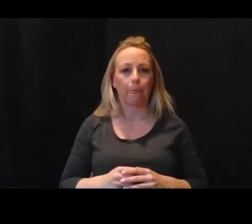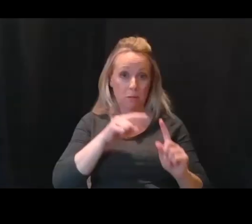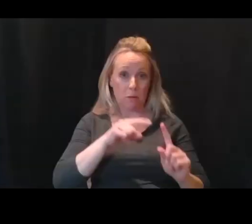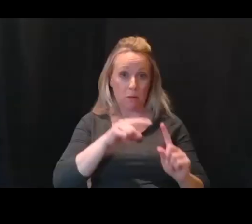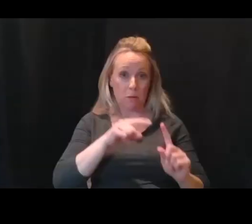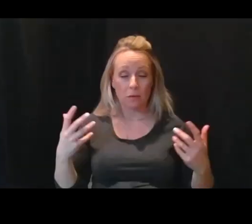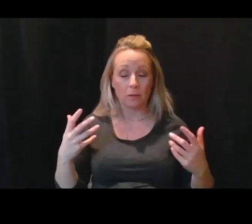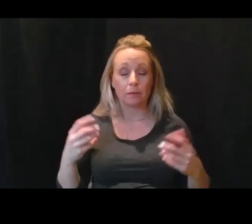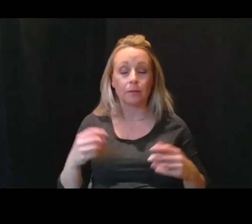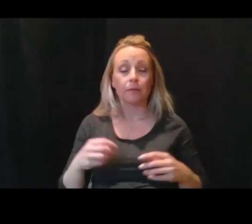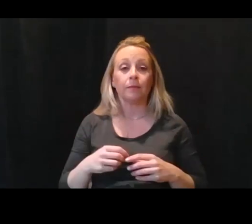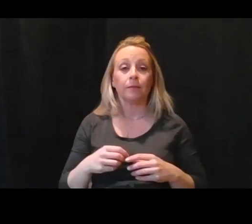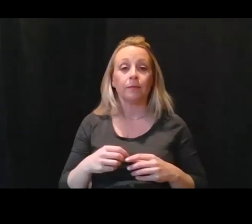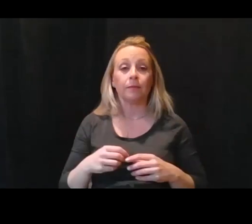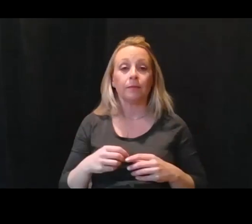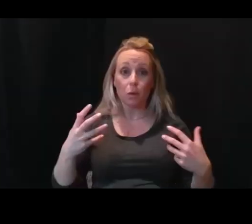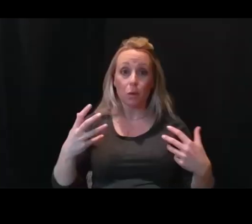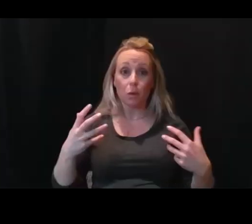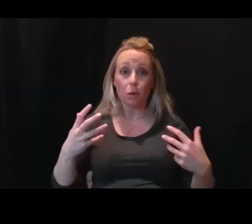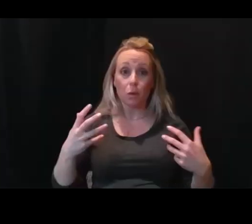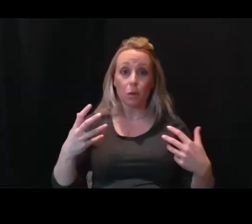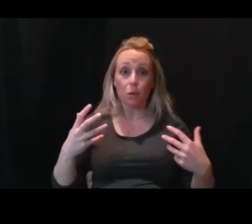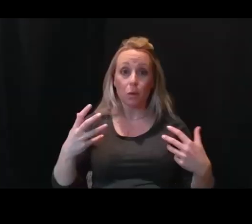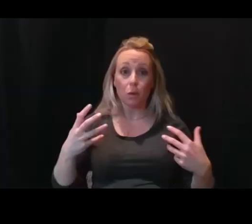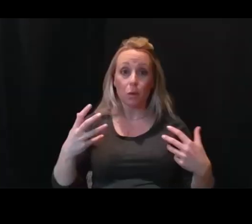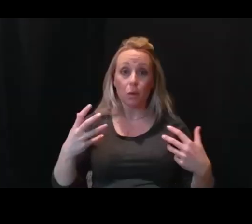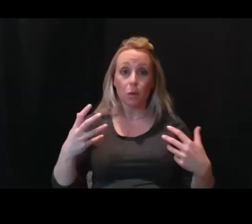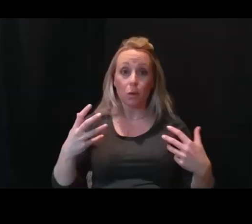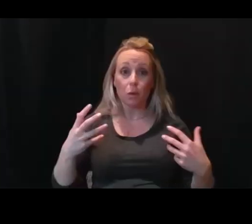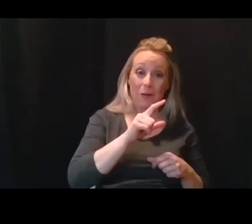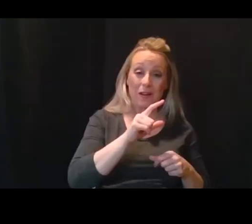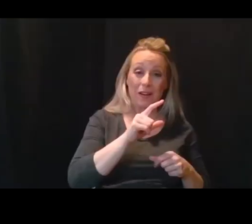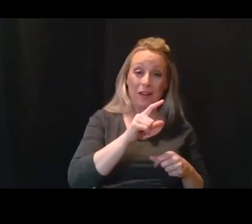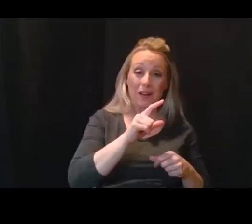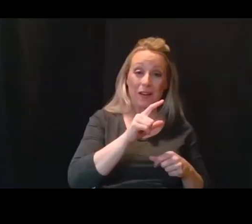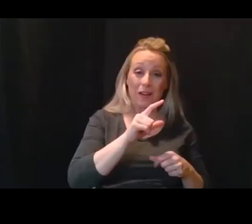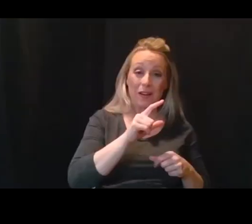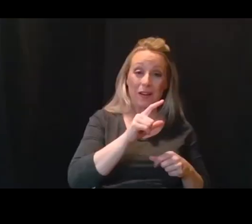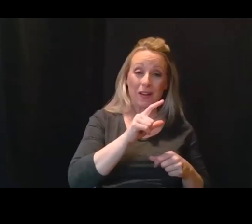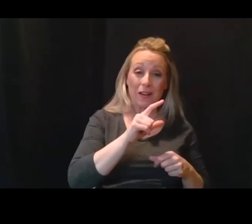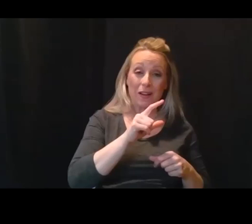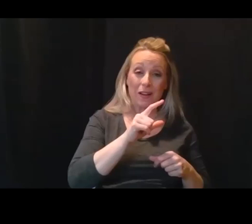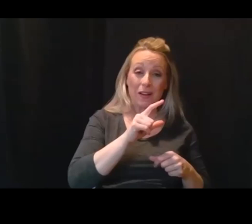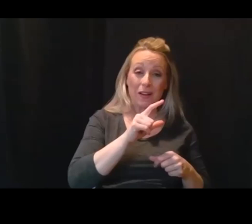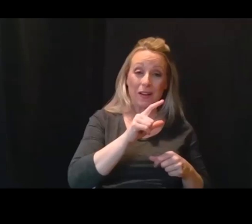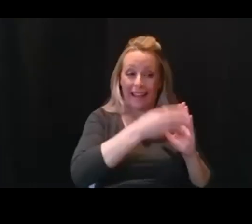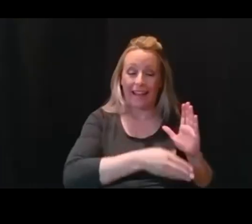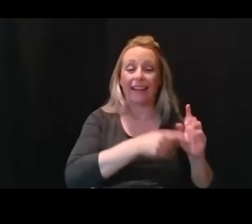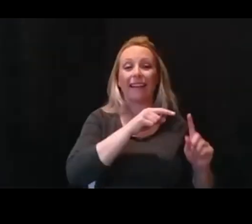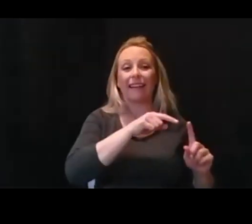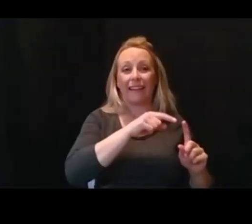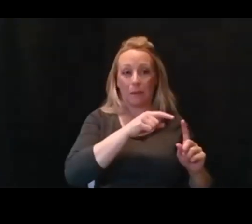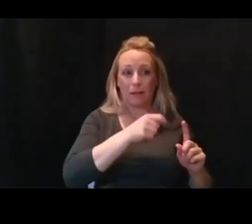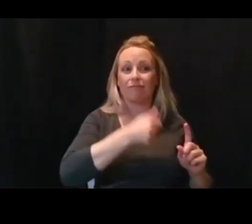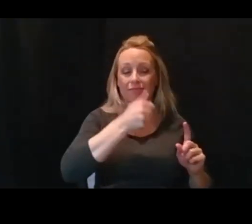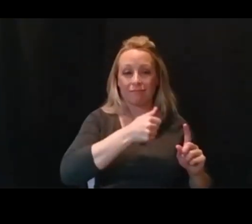we want to be part of the solution on the Illinois side. We've ramped up. So far, we've done just over 1,200